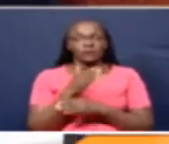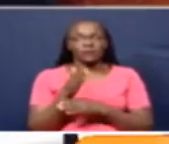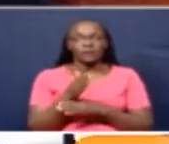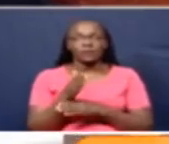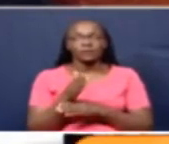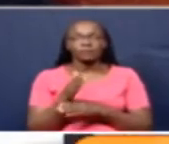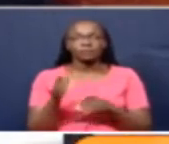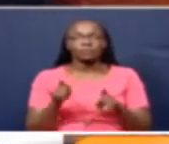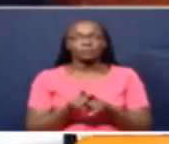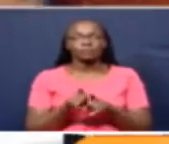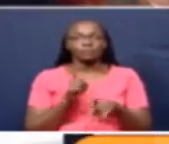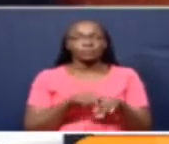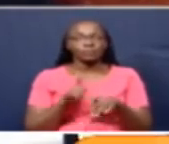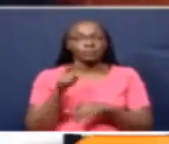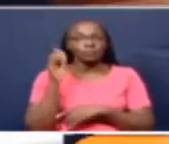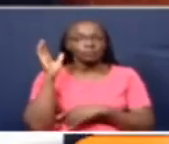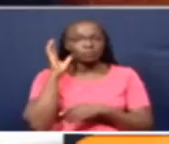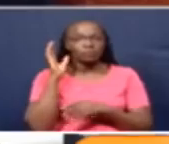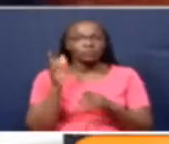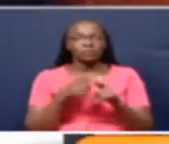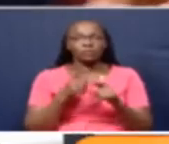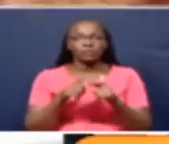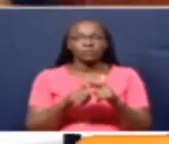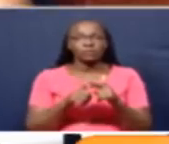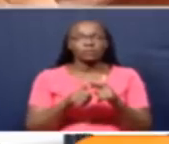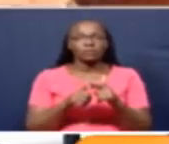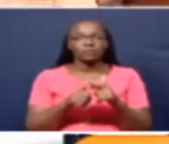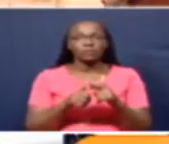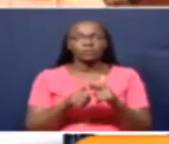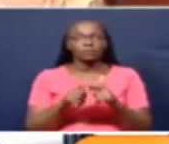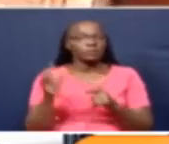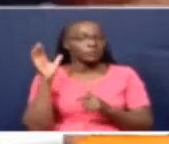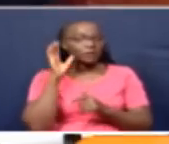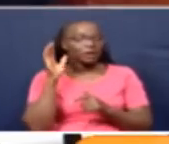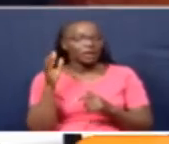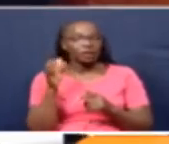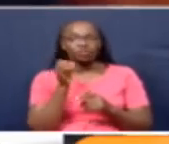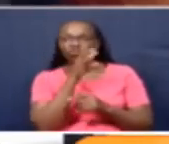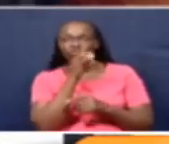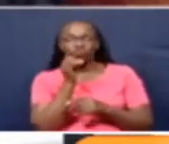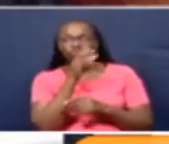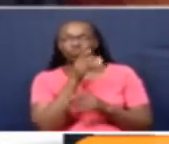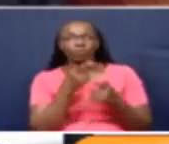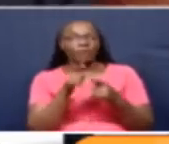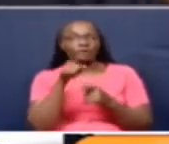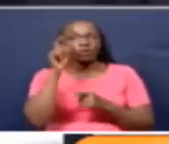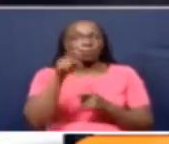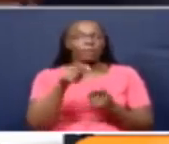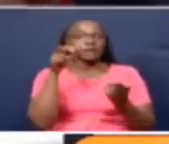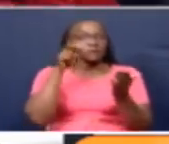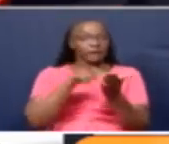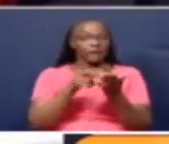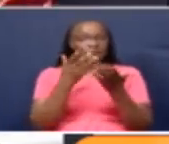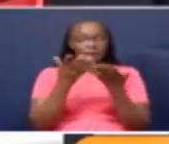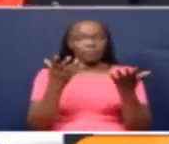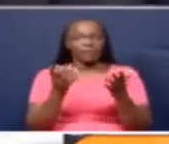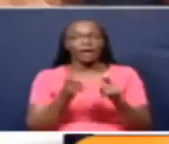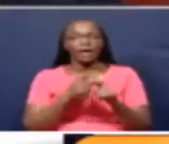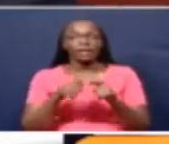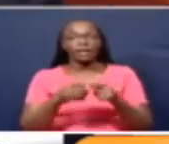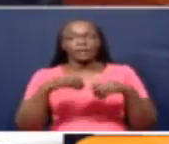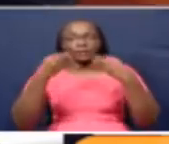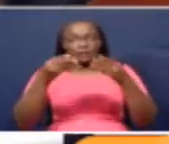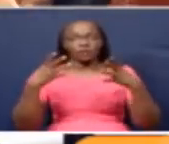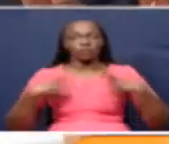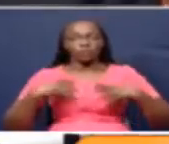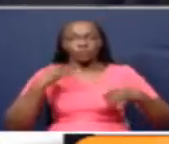hear, and I'm singing a cappella here and all this rubbish. That's not singing, man. You're going to stand up somewhere and entertain people